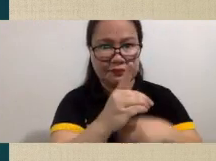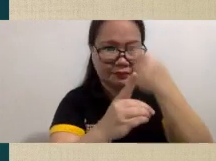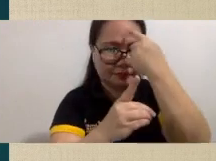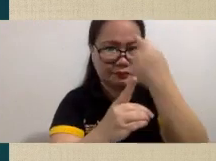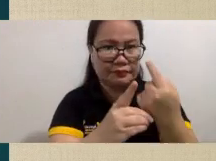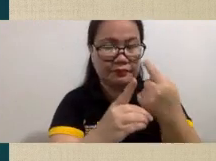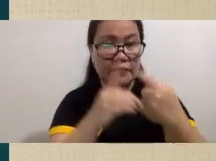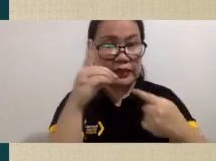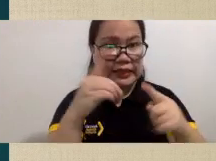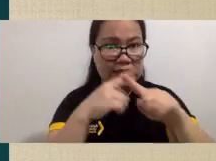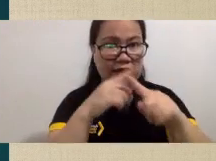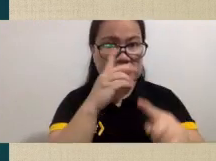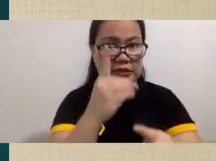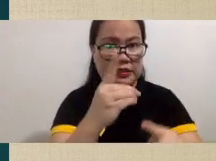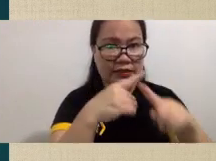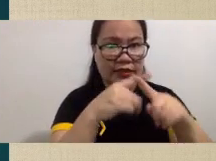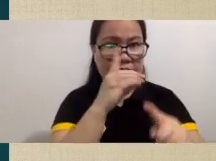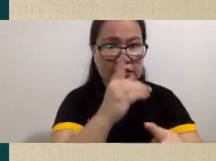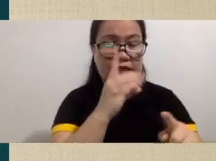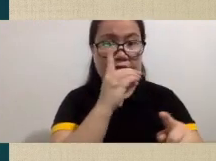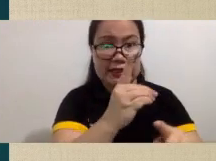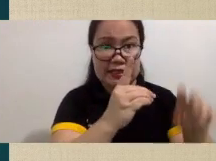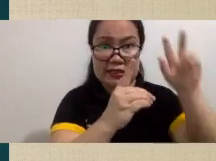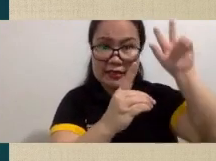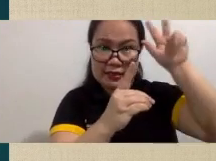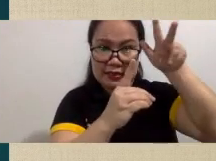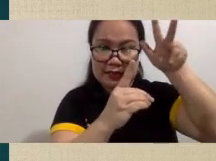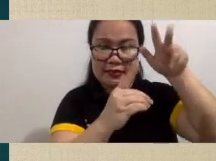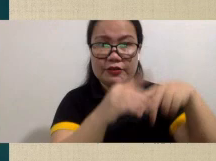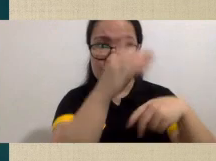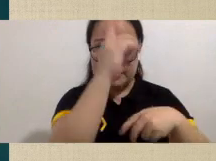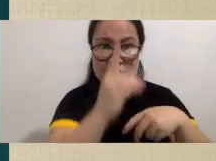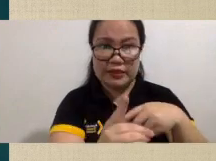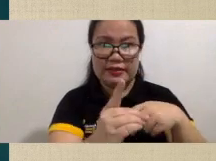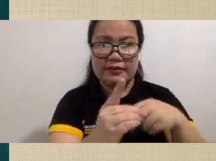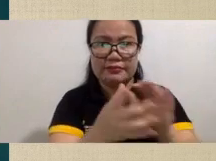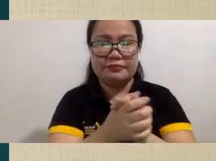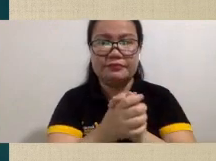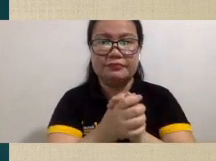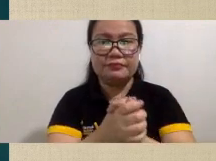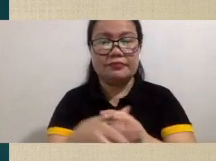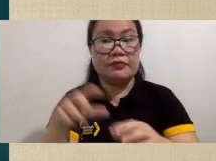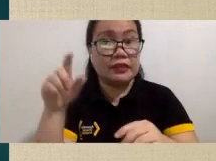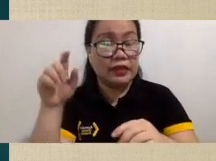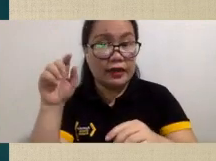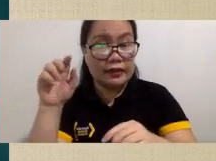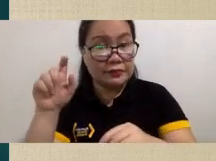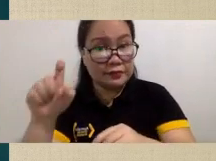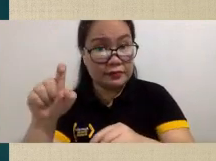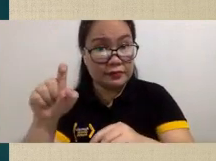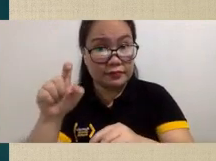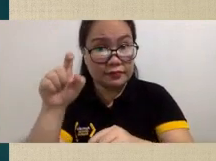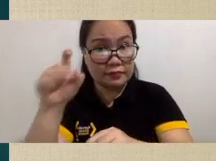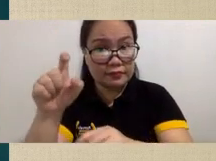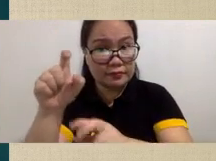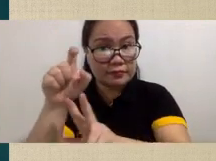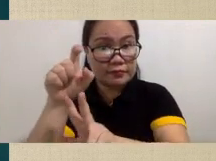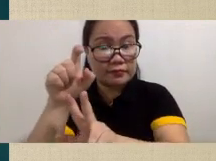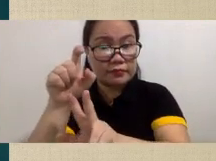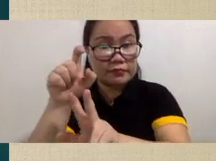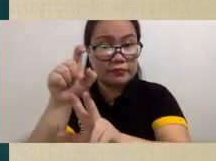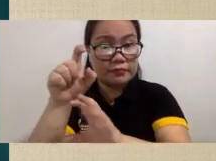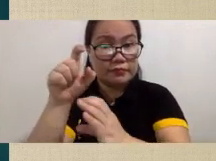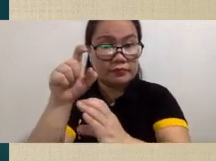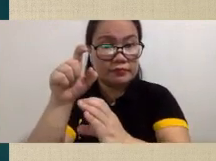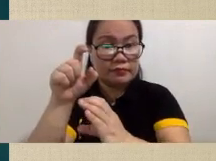lang siya, d na lang kasi we already have cube dun sa labas ng ating parenthesis. So, this will